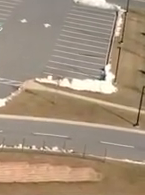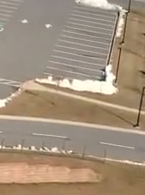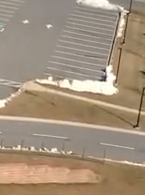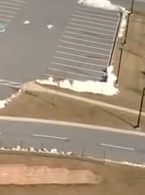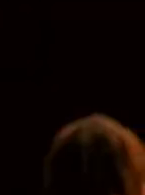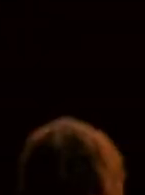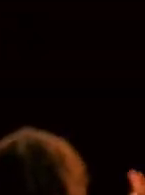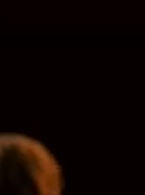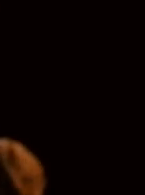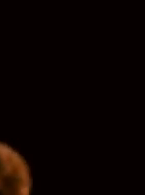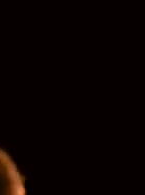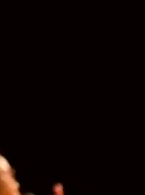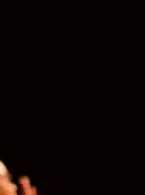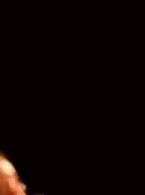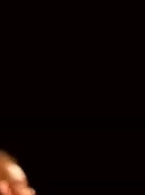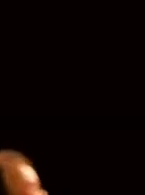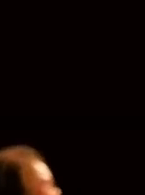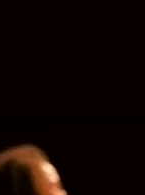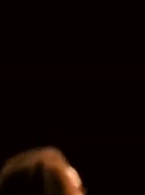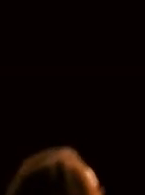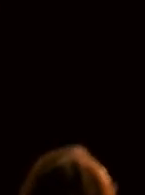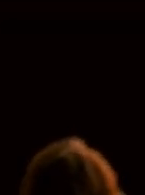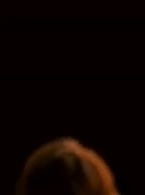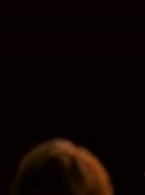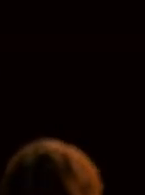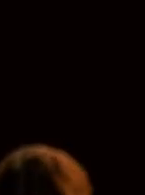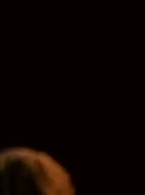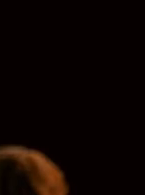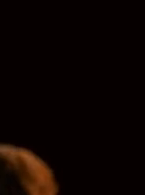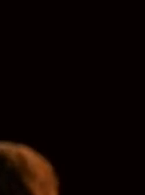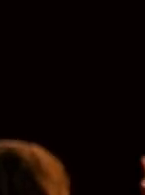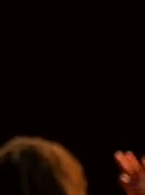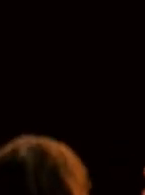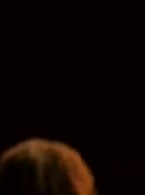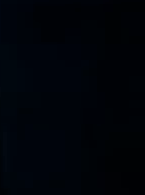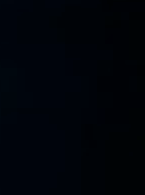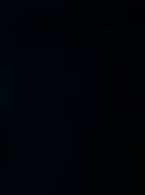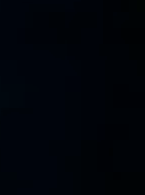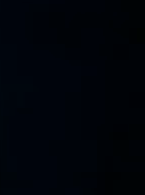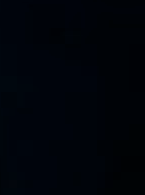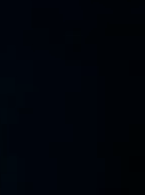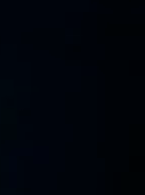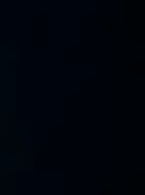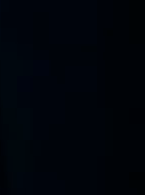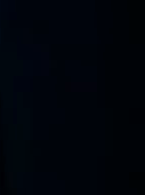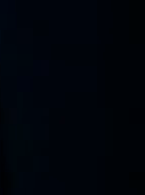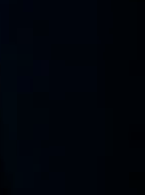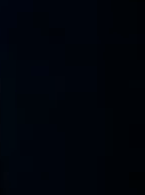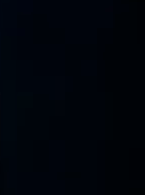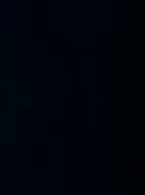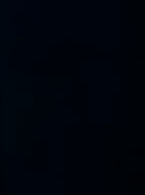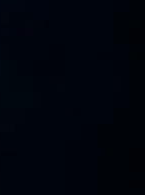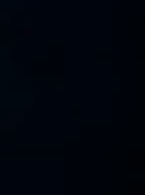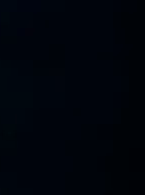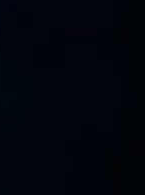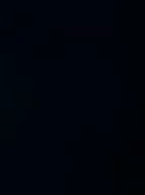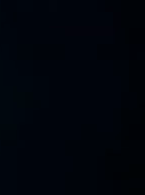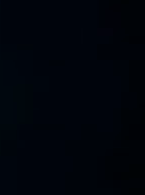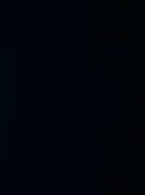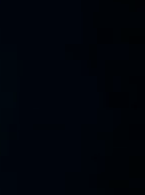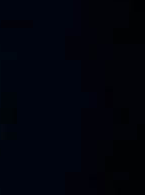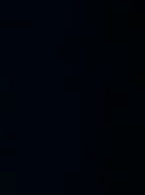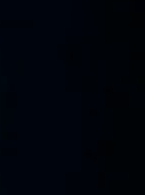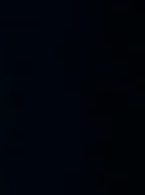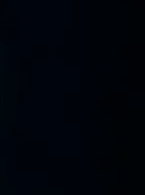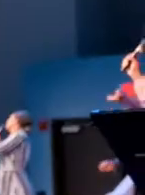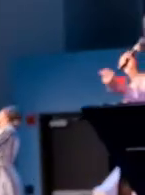It's your church, build your church, build your church, build it from the ground